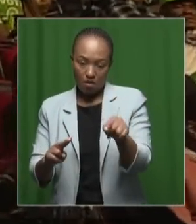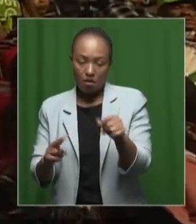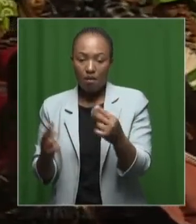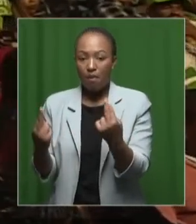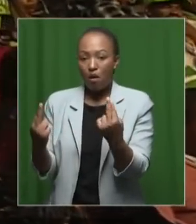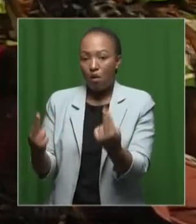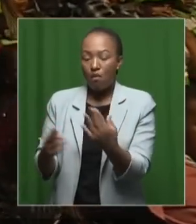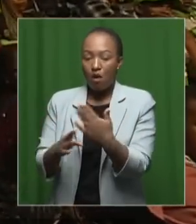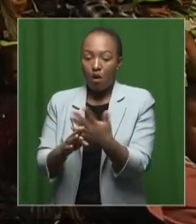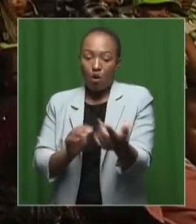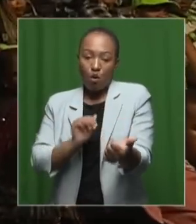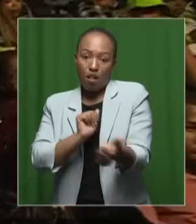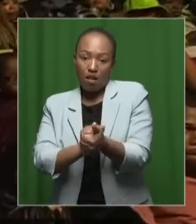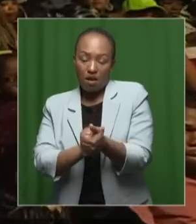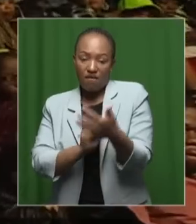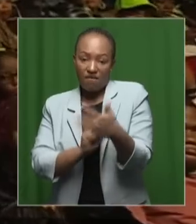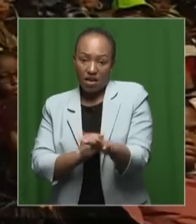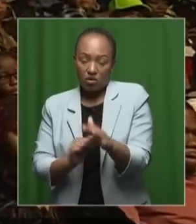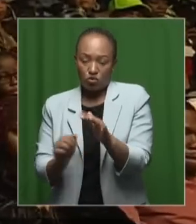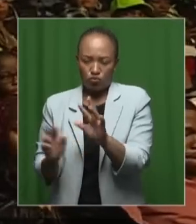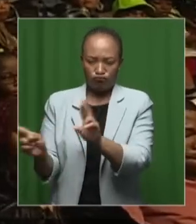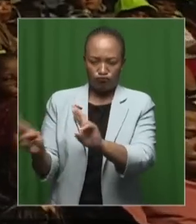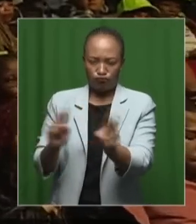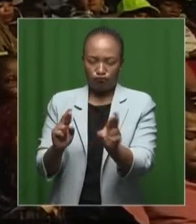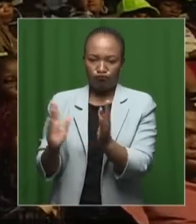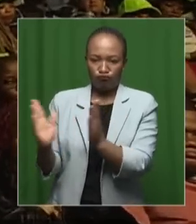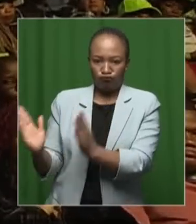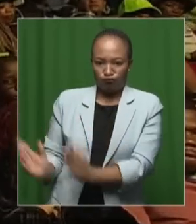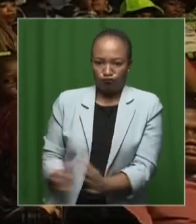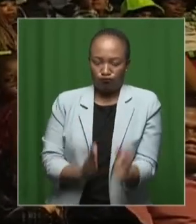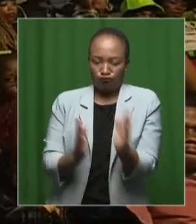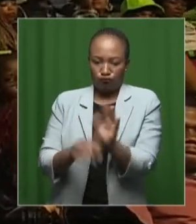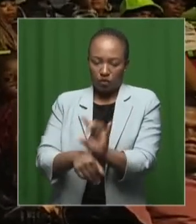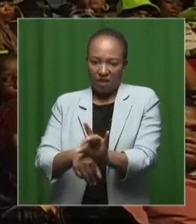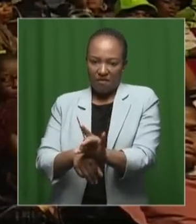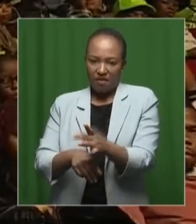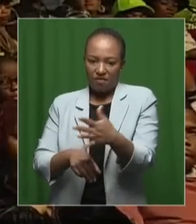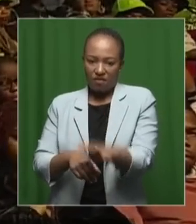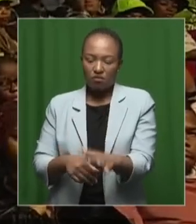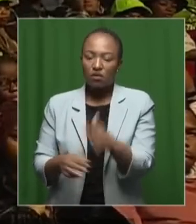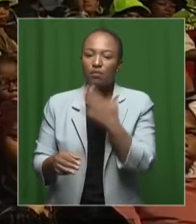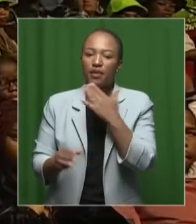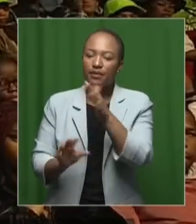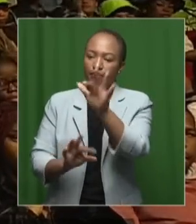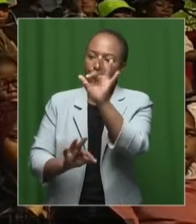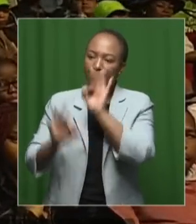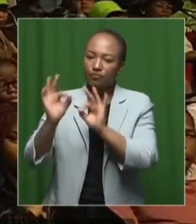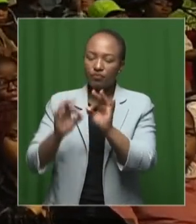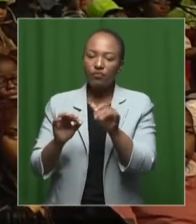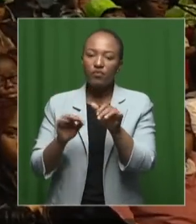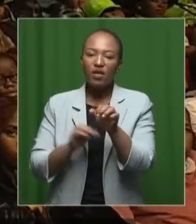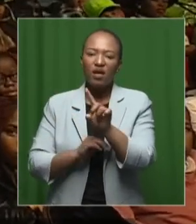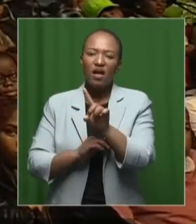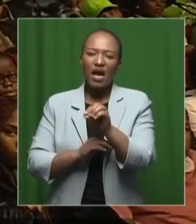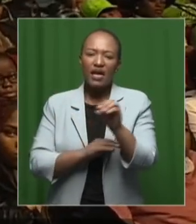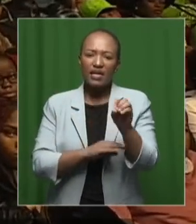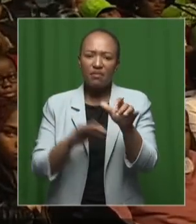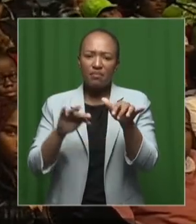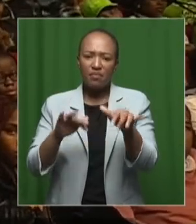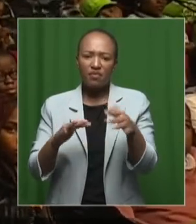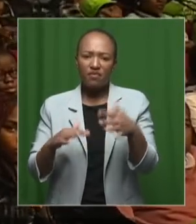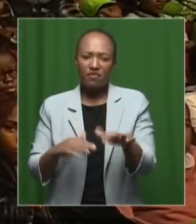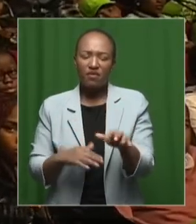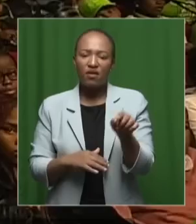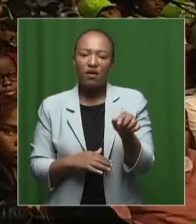colleagues have briefed him. Can you truthfully state why hundreds of young people are not paid until today with regard to